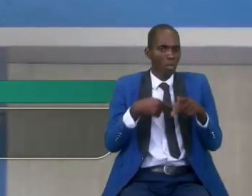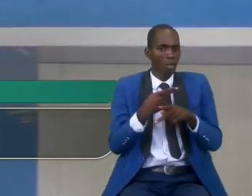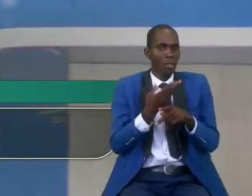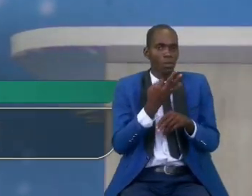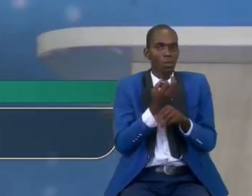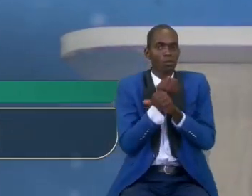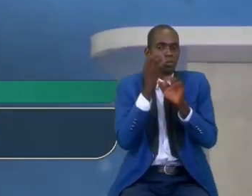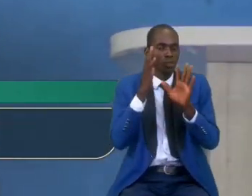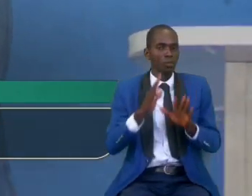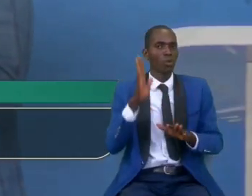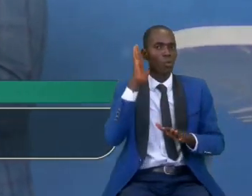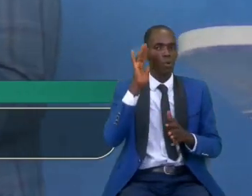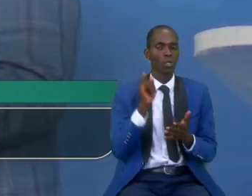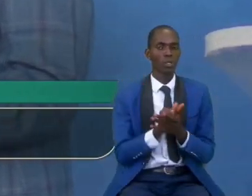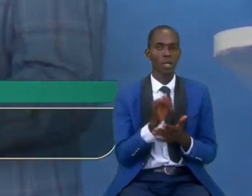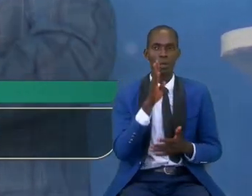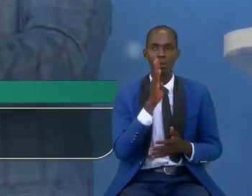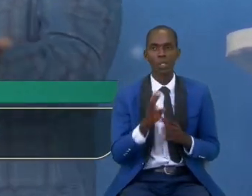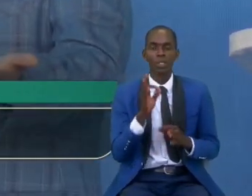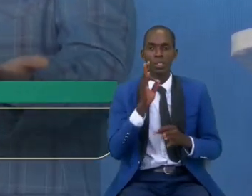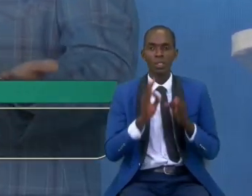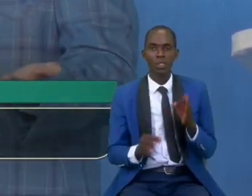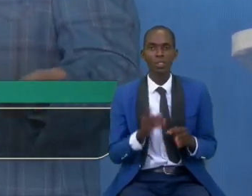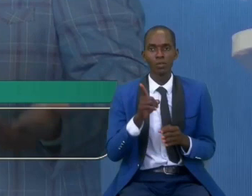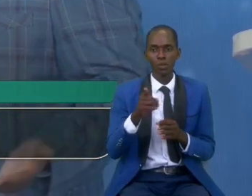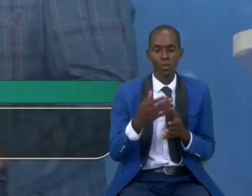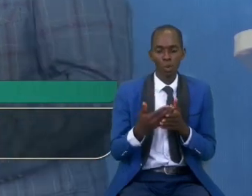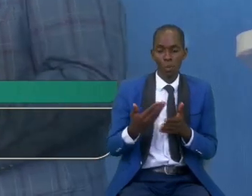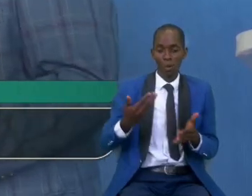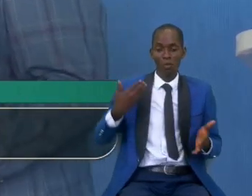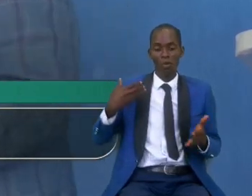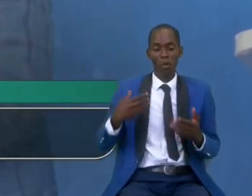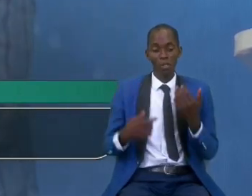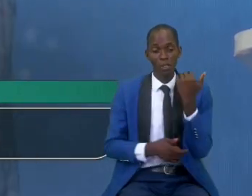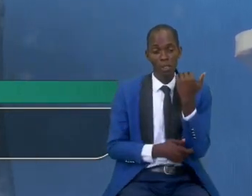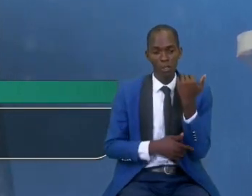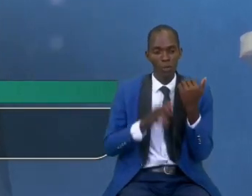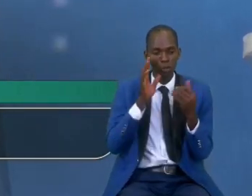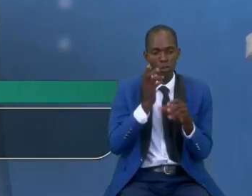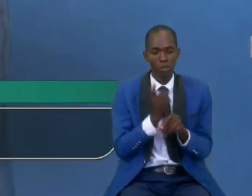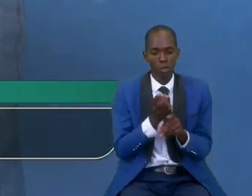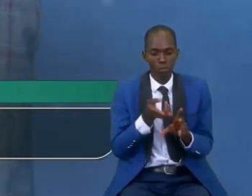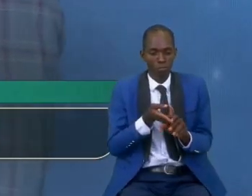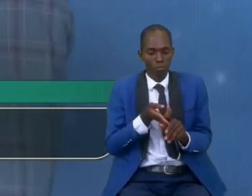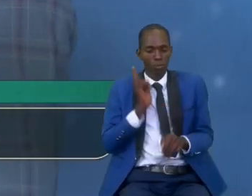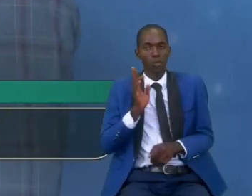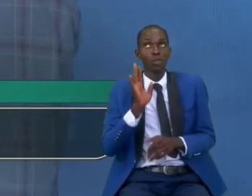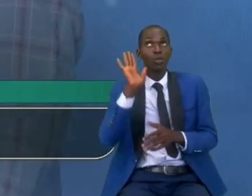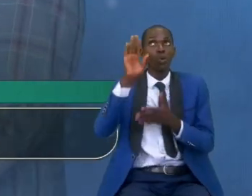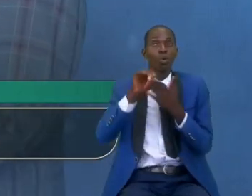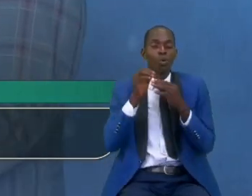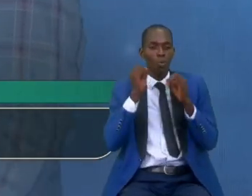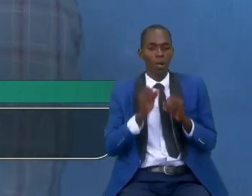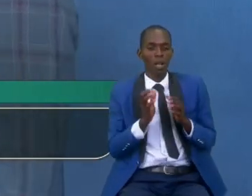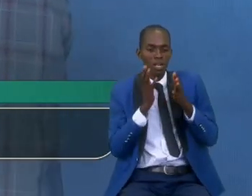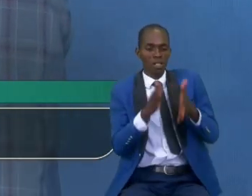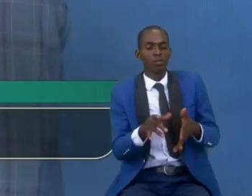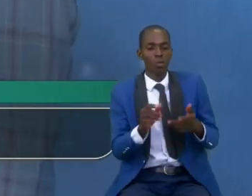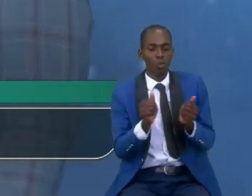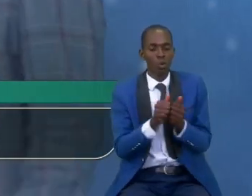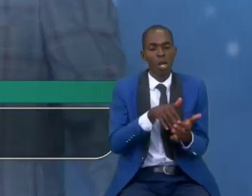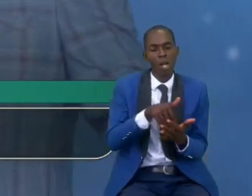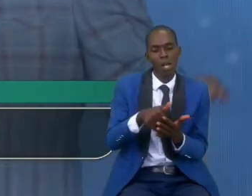withdraws his power and he gives you weakness. When you are before Satan, then he withdraws his power and gives you